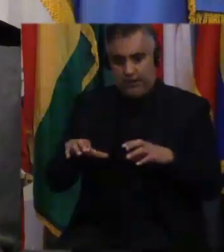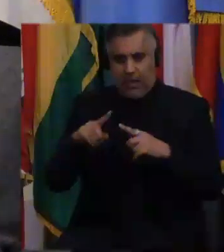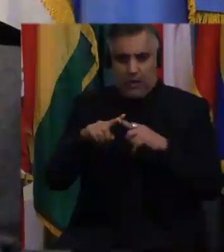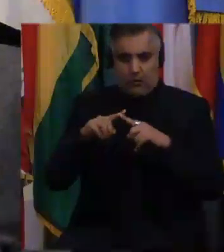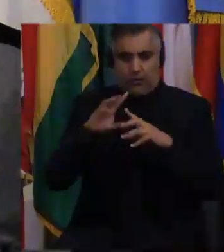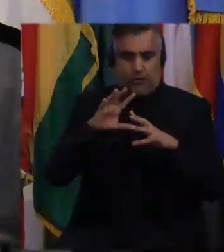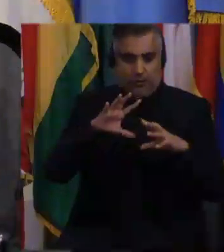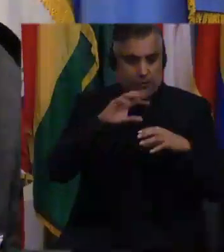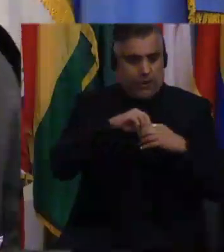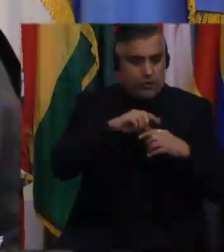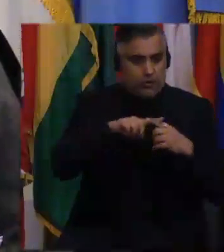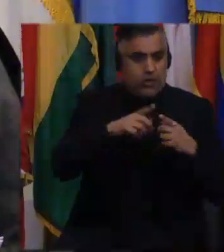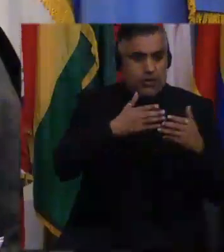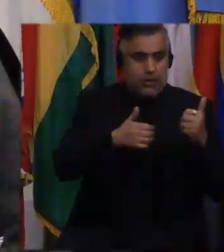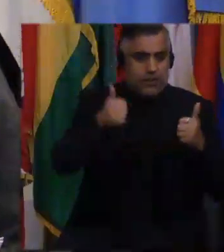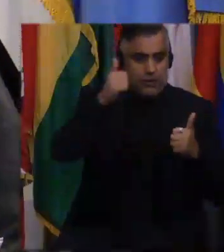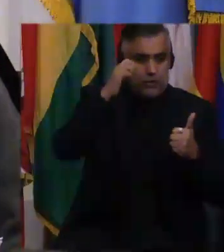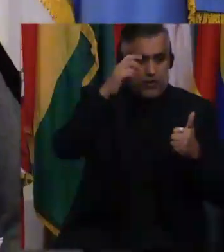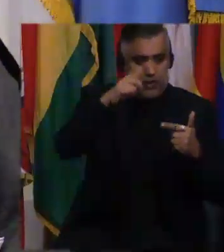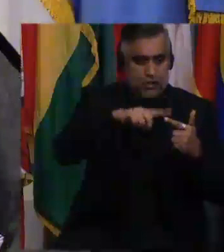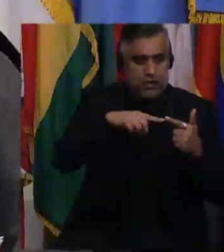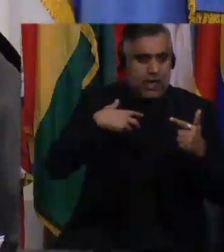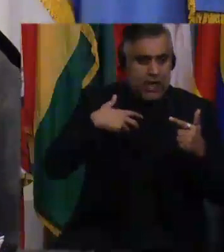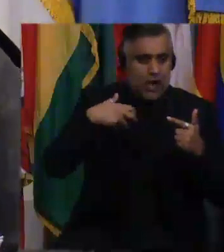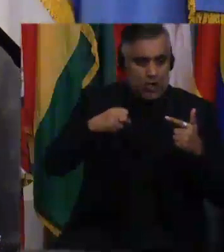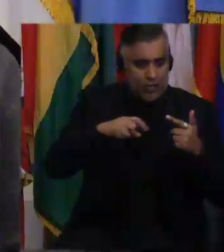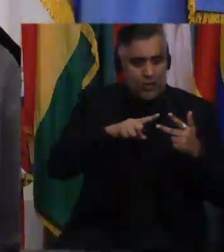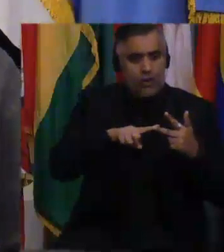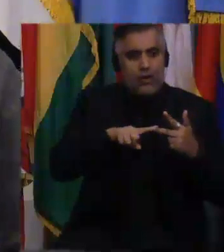the Ministry of Education, the Ministry of Health, the